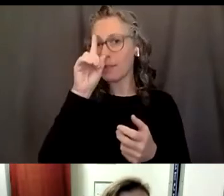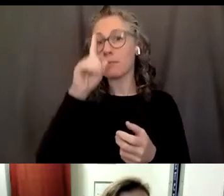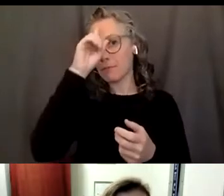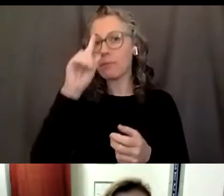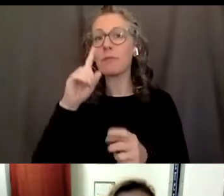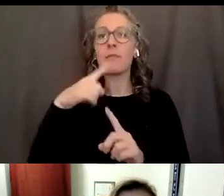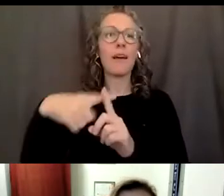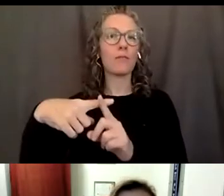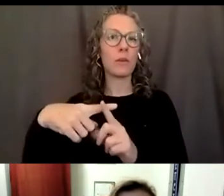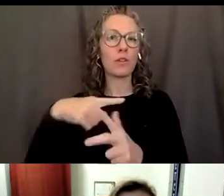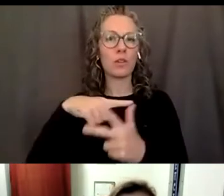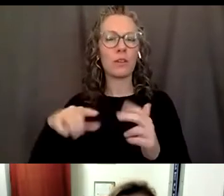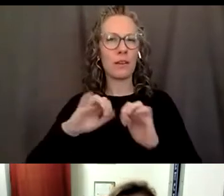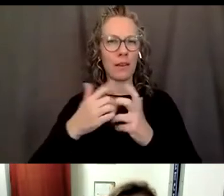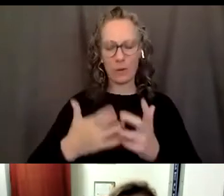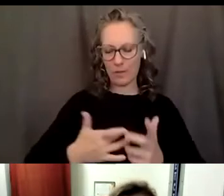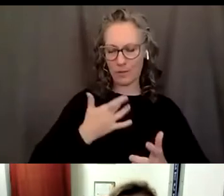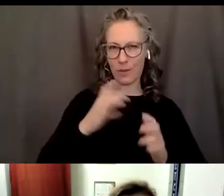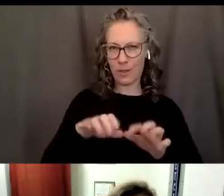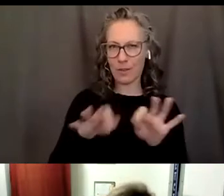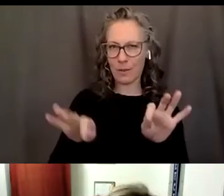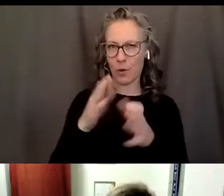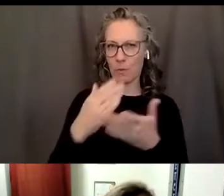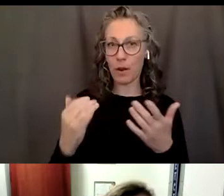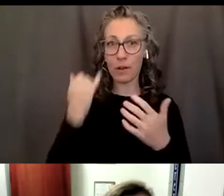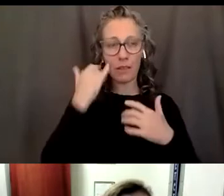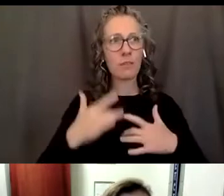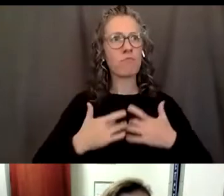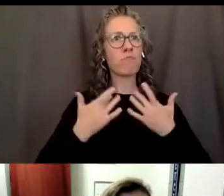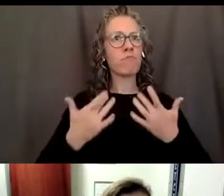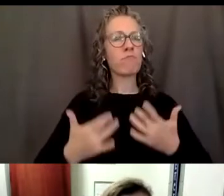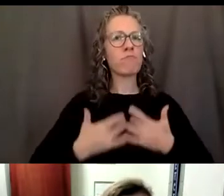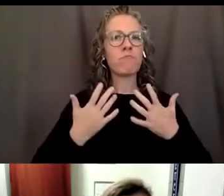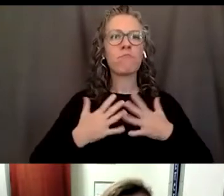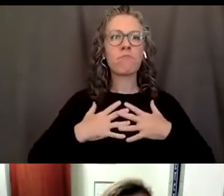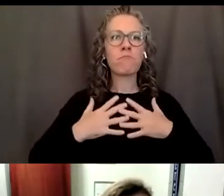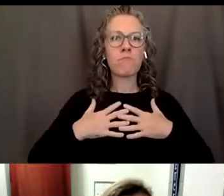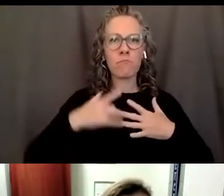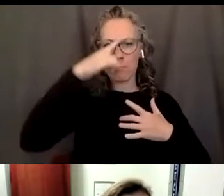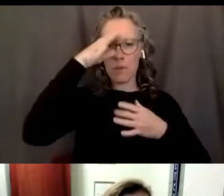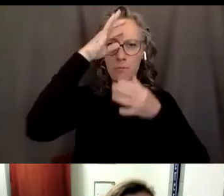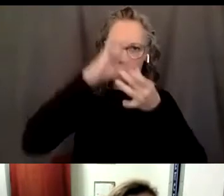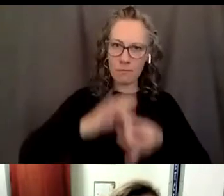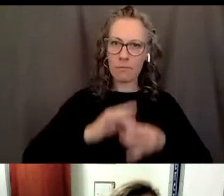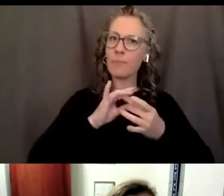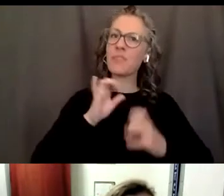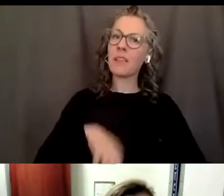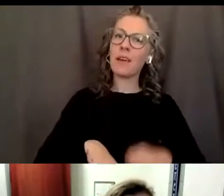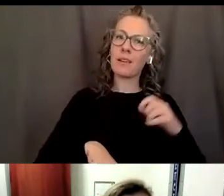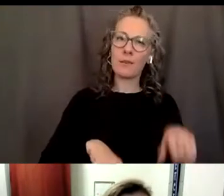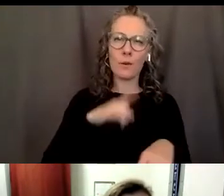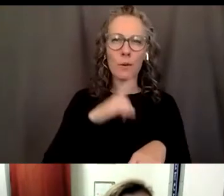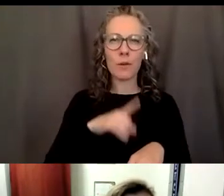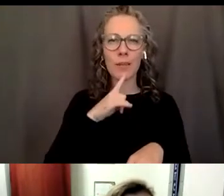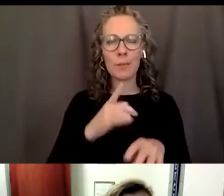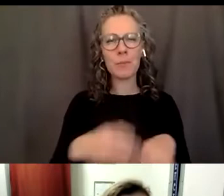have it? Because if you allow yourself to feel it, then your mind starts getting into that. So yeah, very important